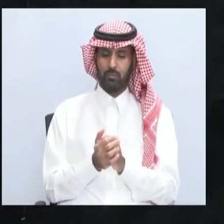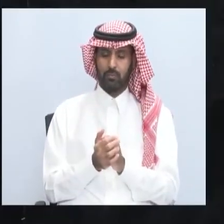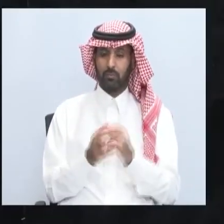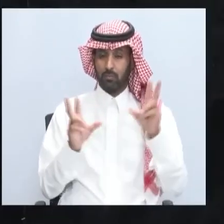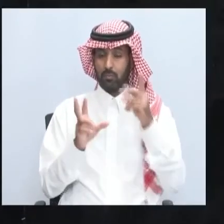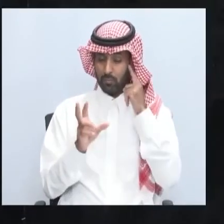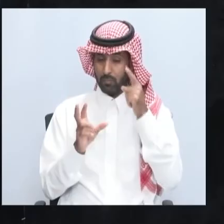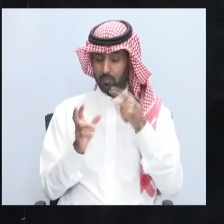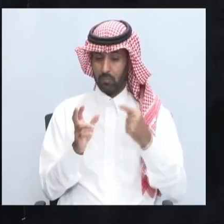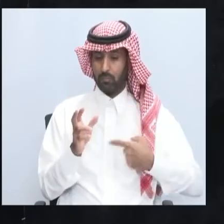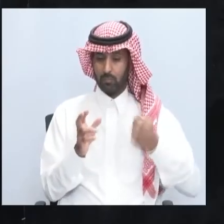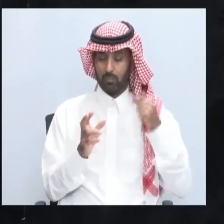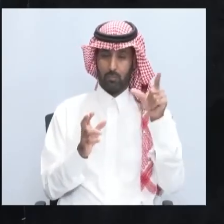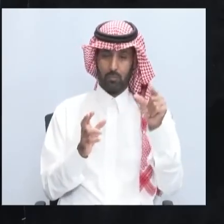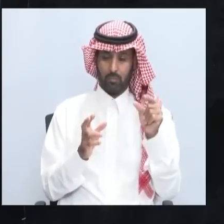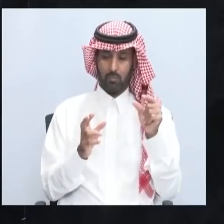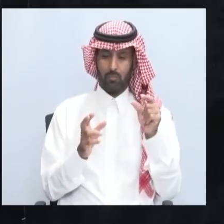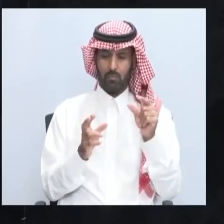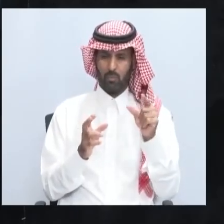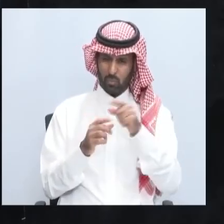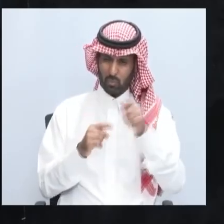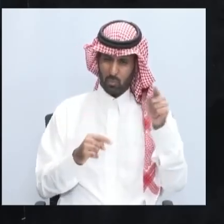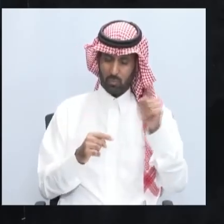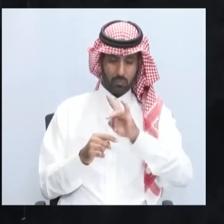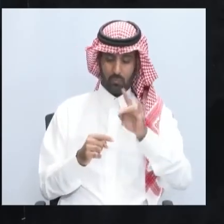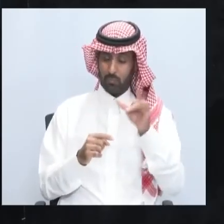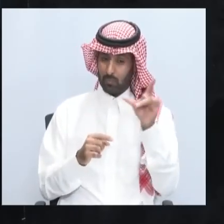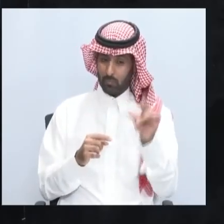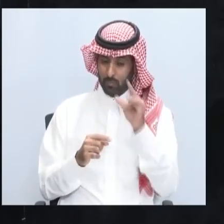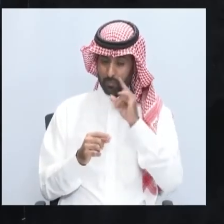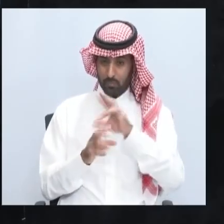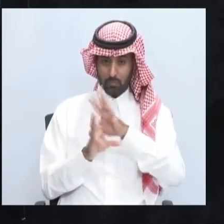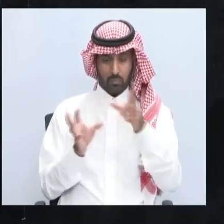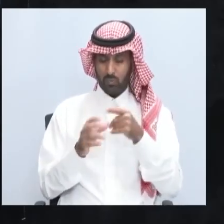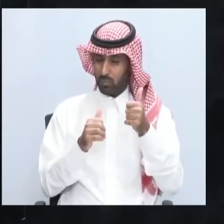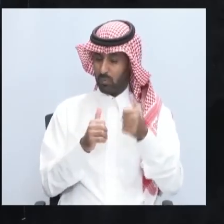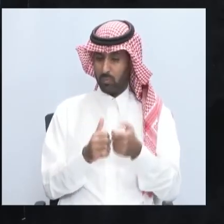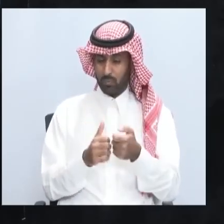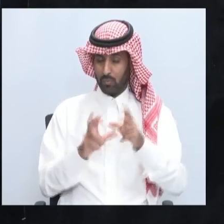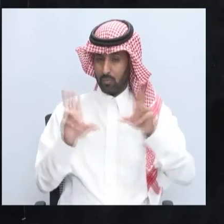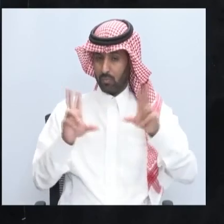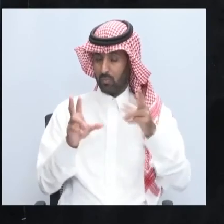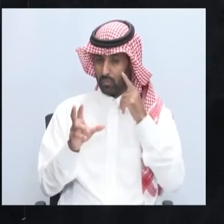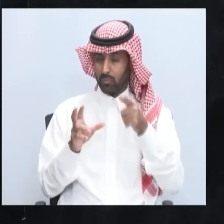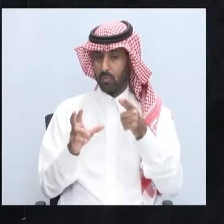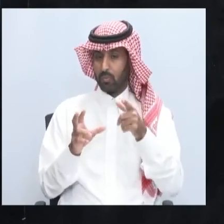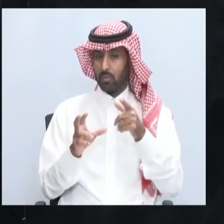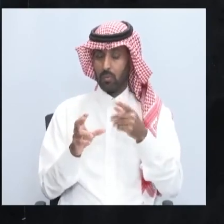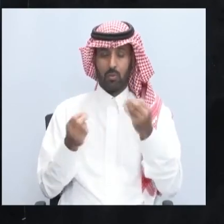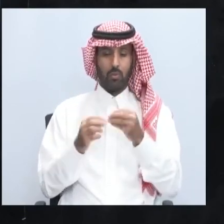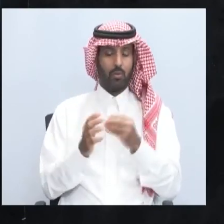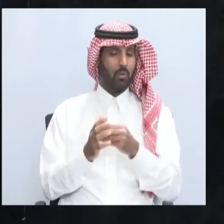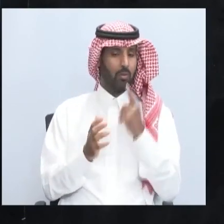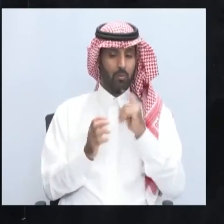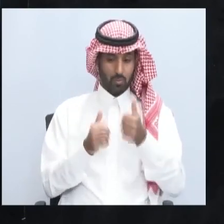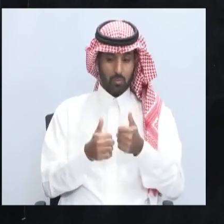program, you write a brief, not a long, a brief description of the program. Does it have contestants?